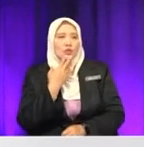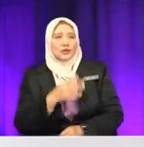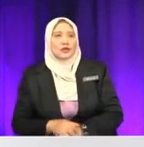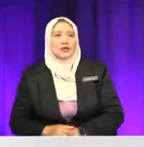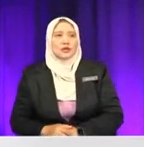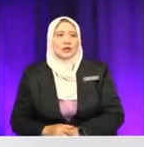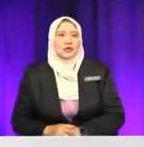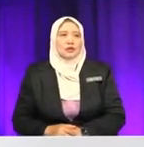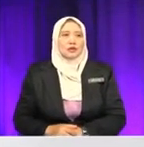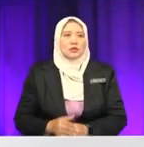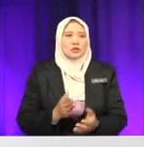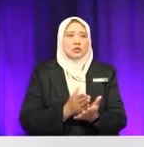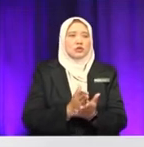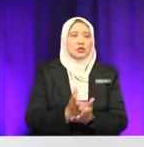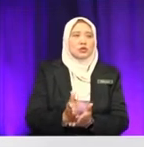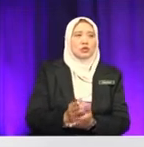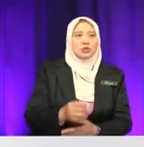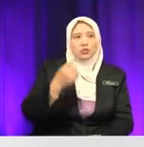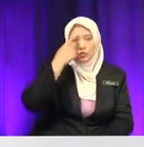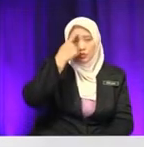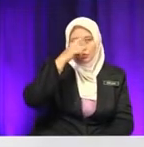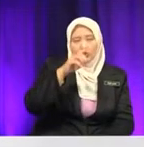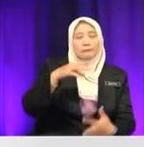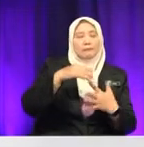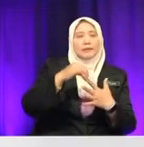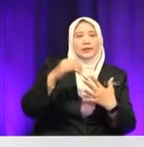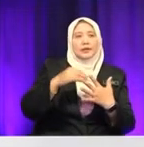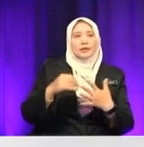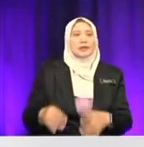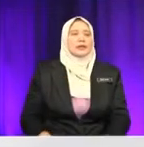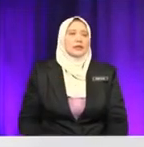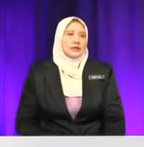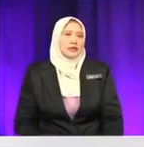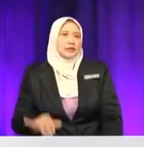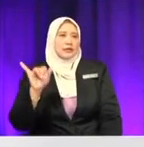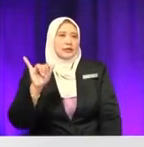the decision making. Over to you, making the best choice.